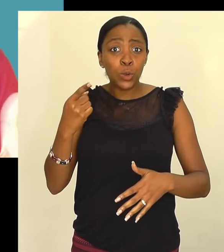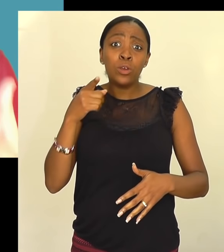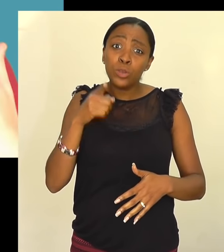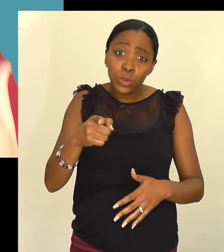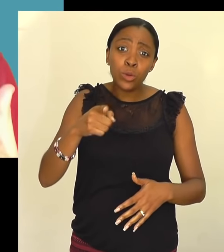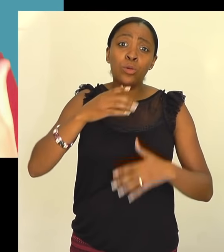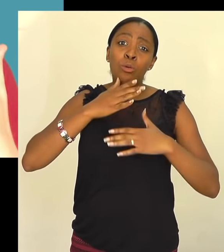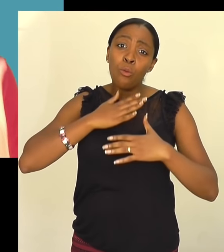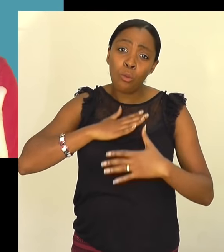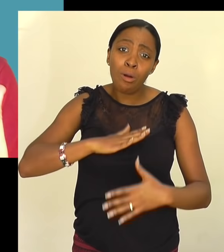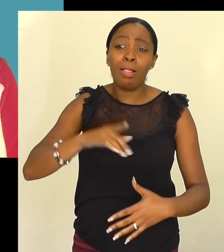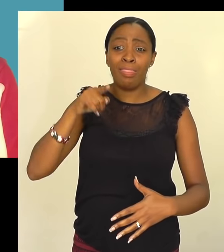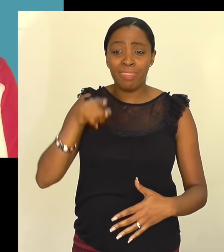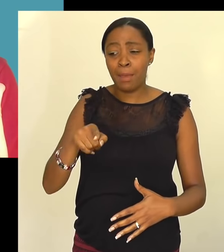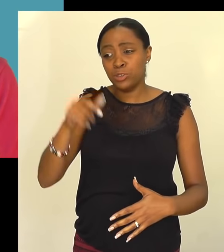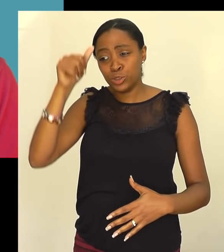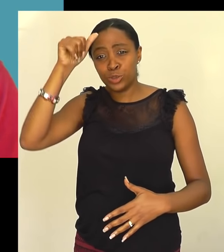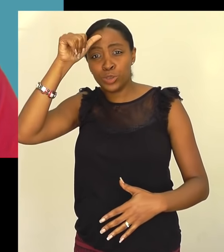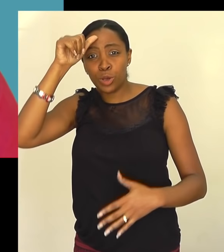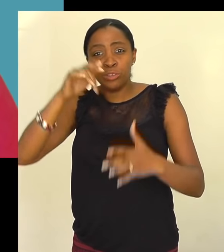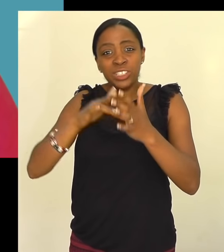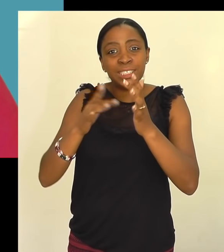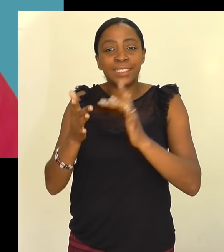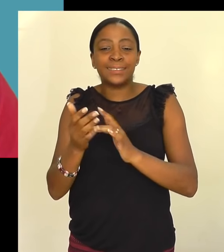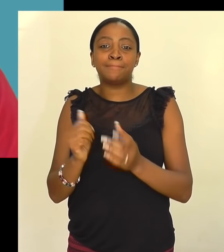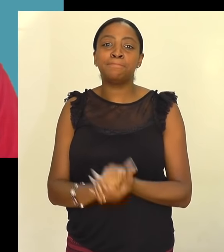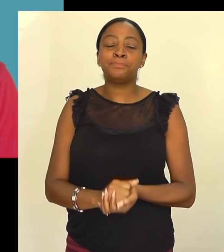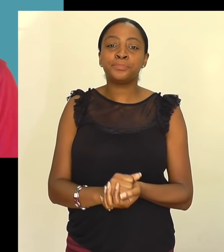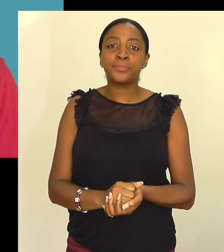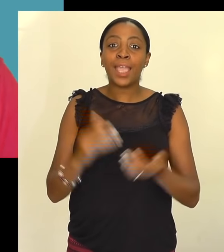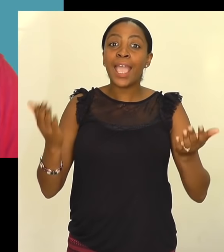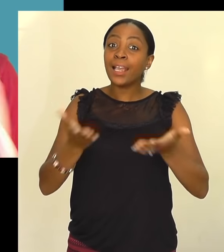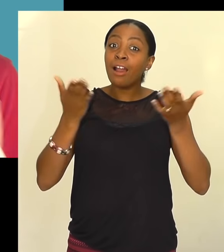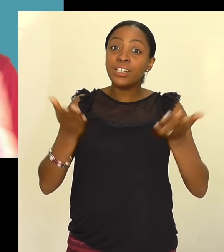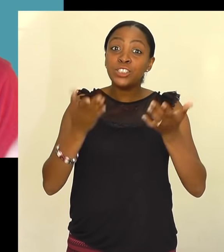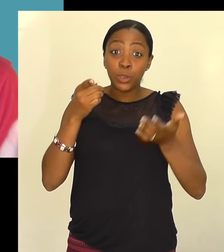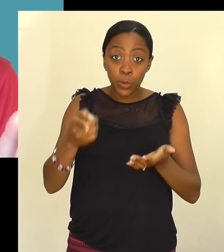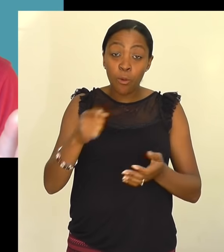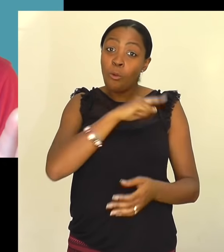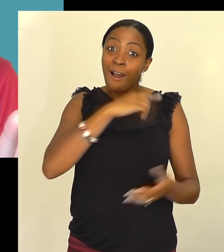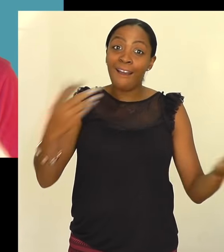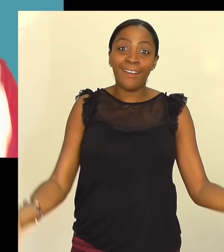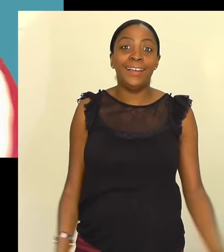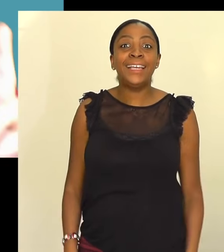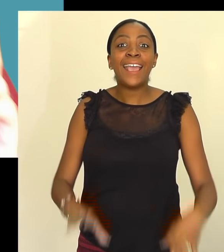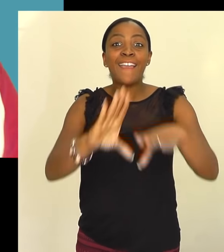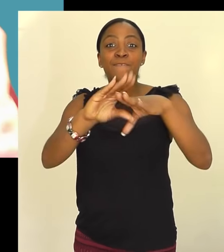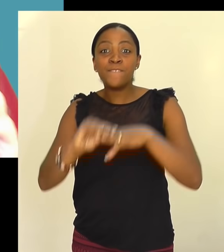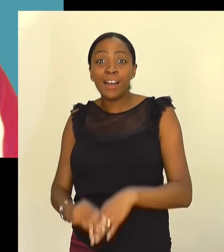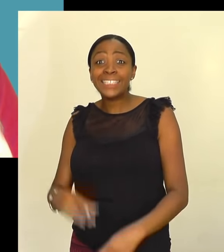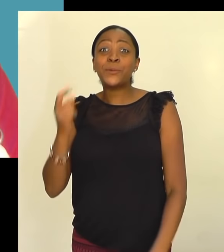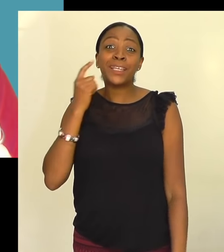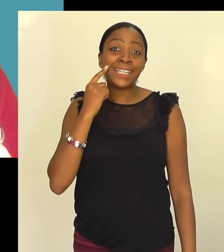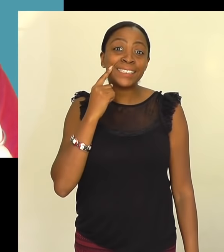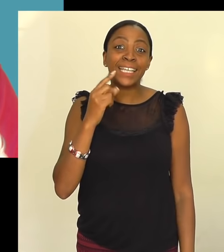to see and know Jesus. And I want to encourage you that inviting someone couldn't be easier. There are 2